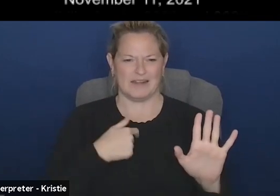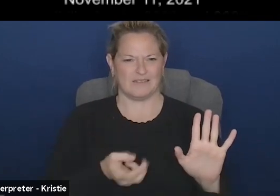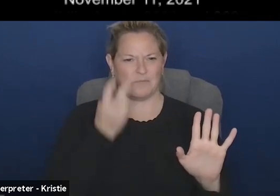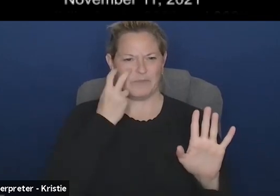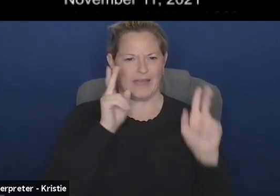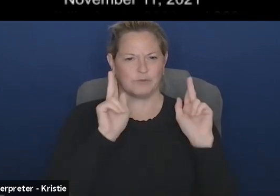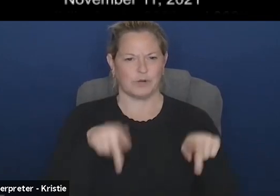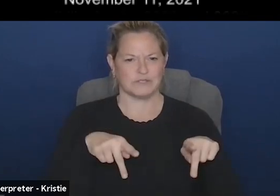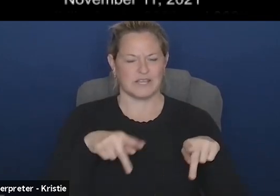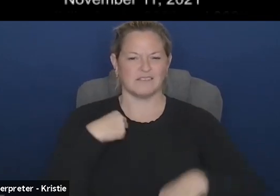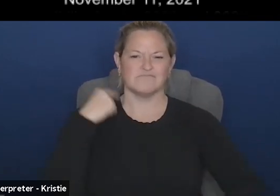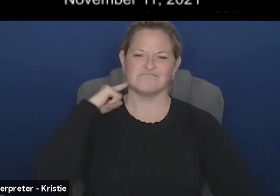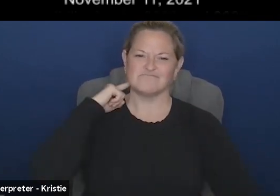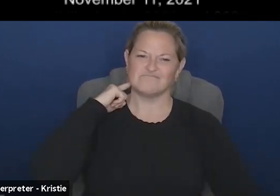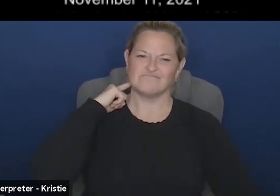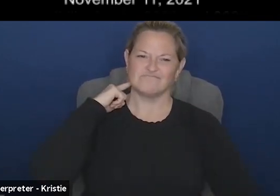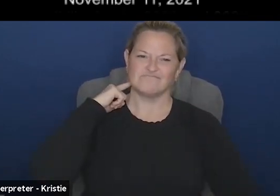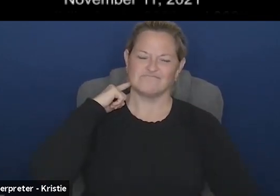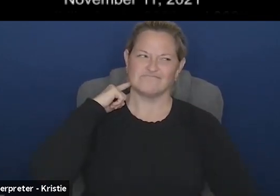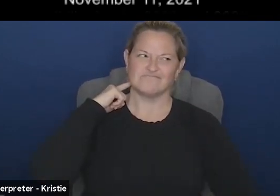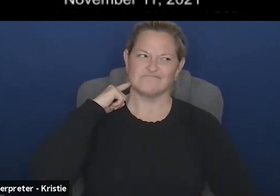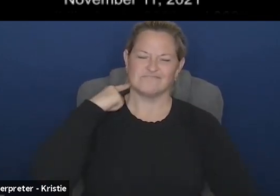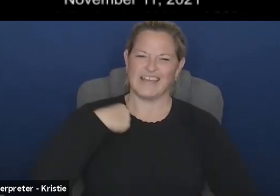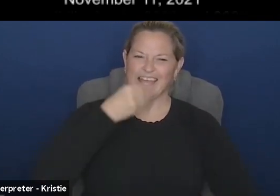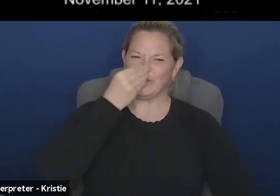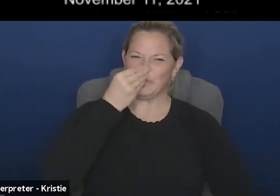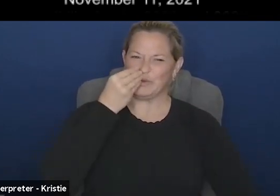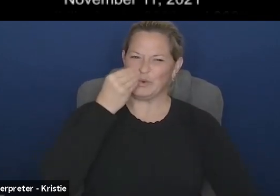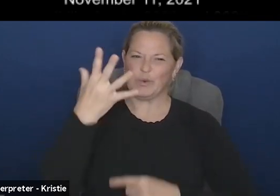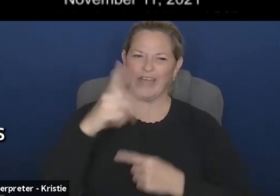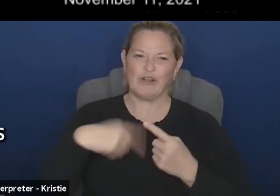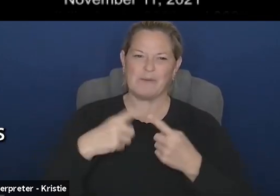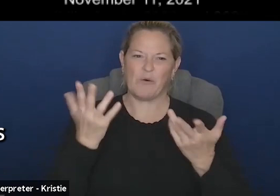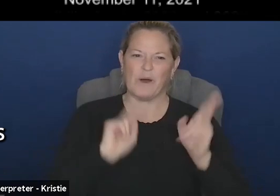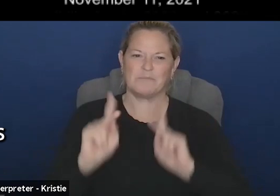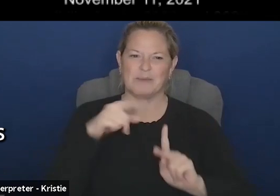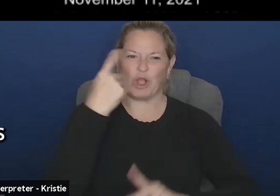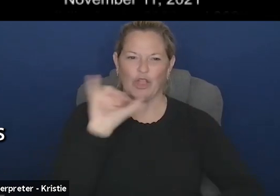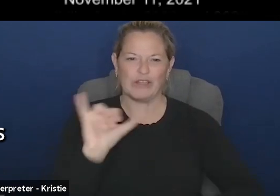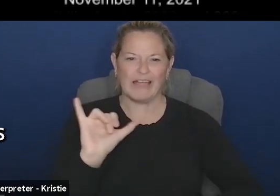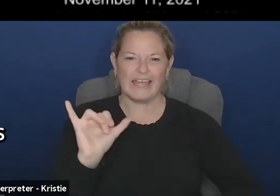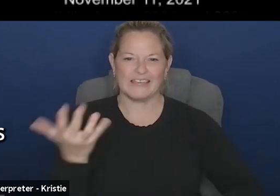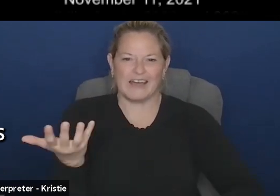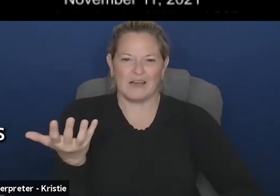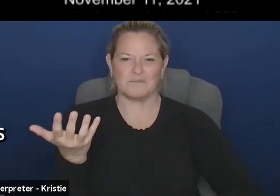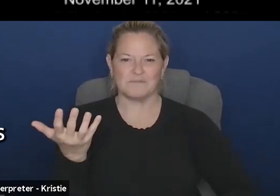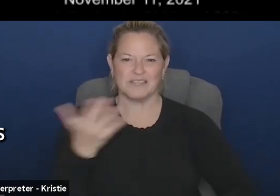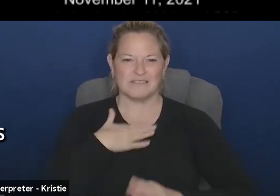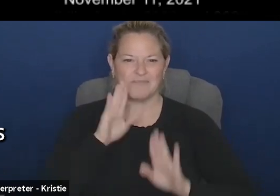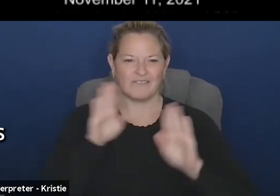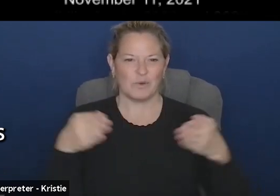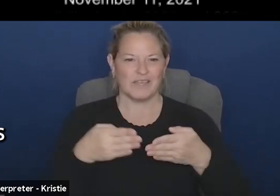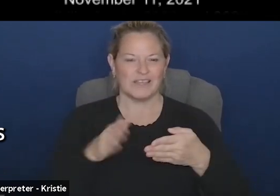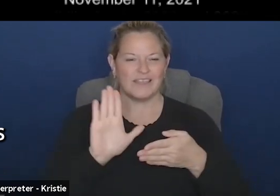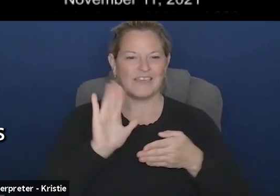I don't usually care that much about what people look like. I care much more about their